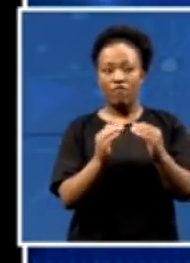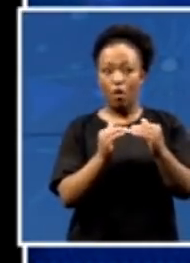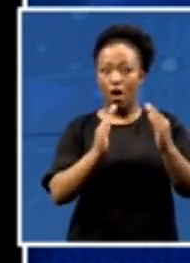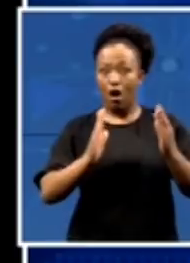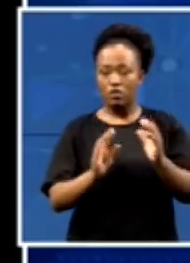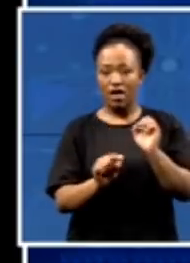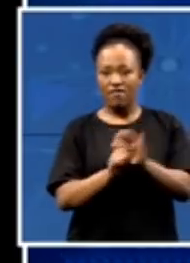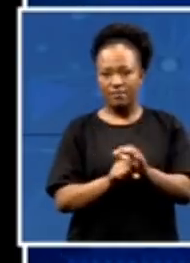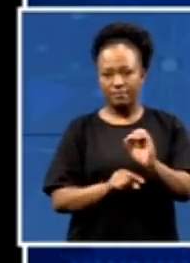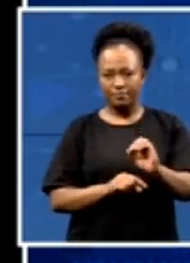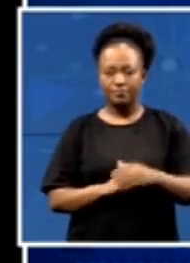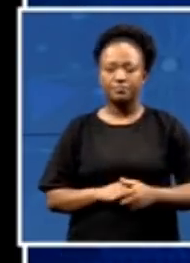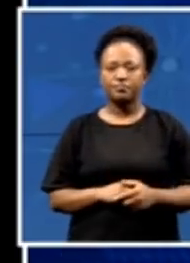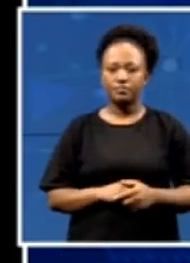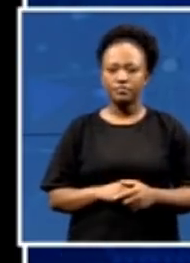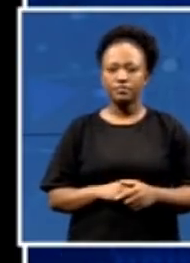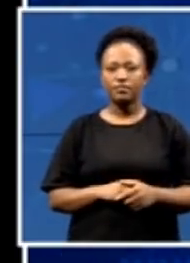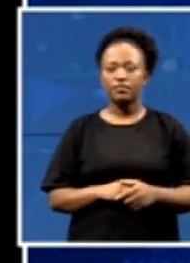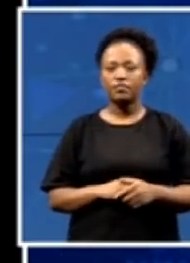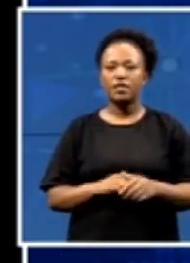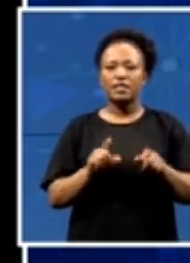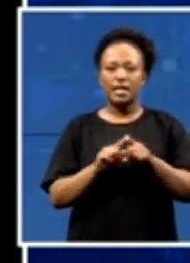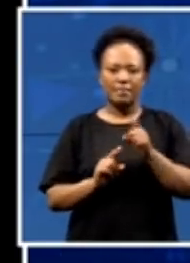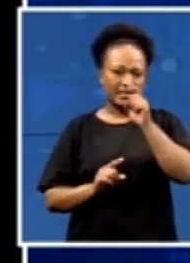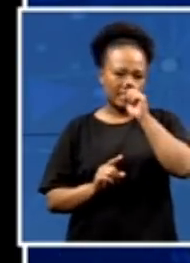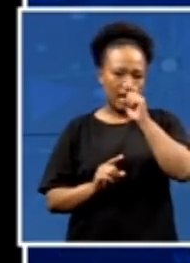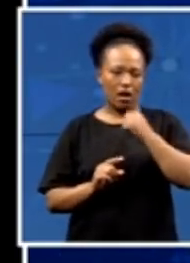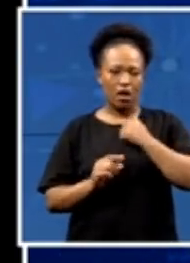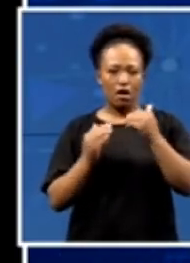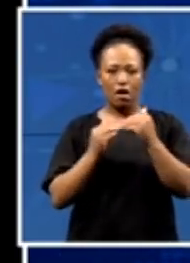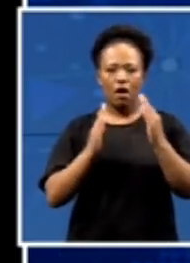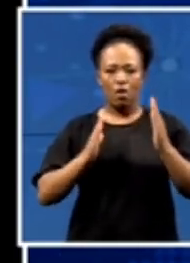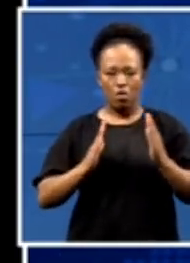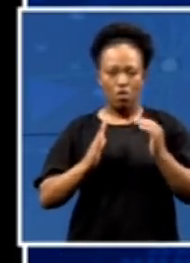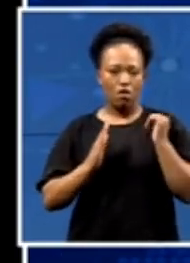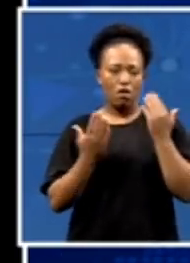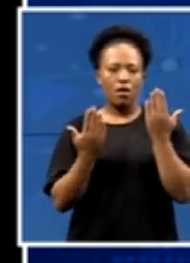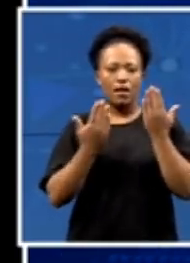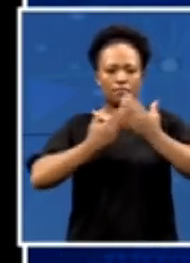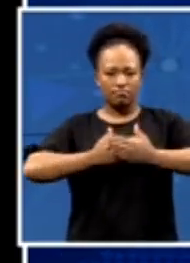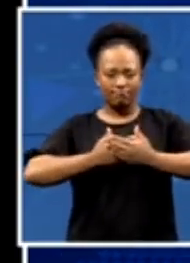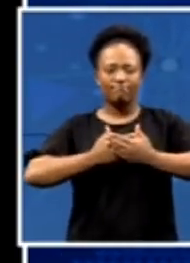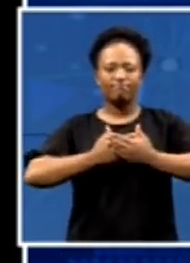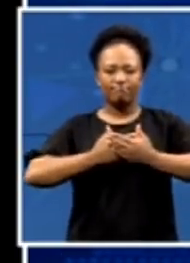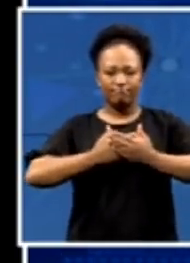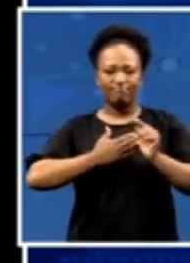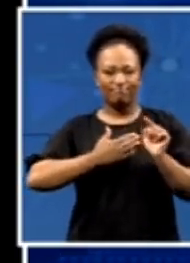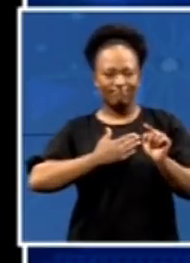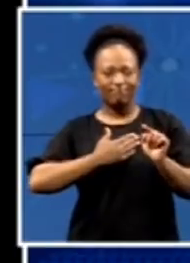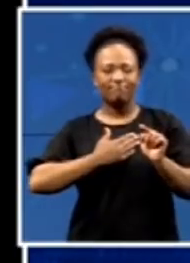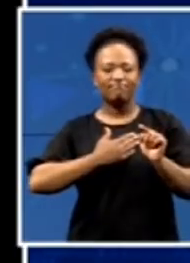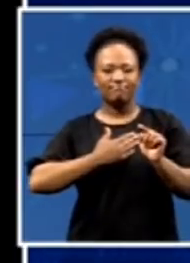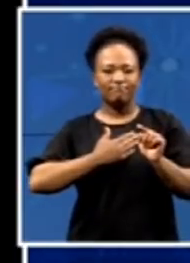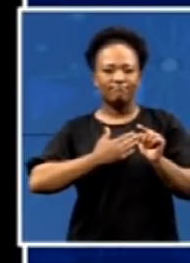my sister's house last night at Chalodale in Stenga has been damaged or destroyed, with